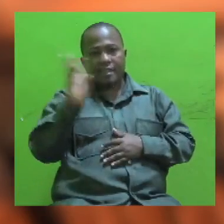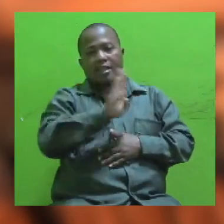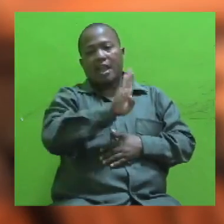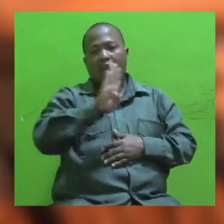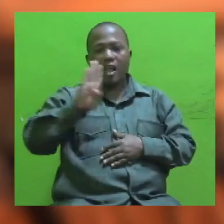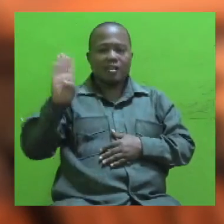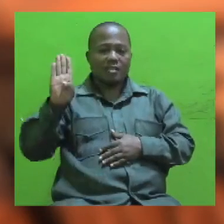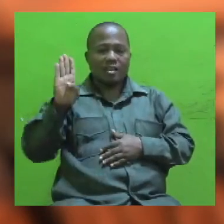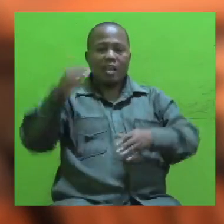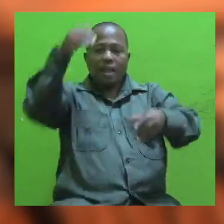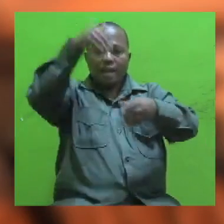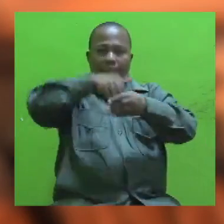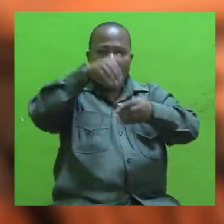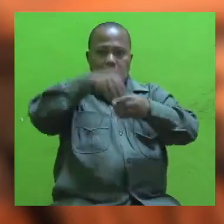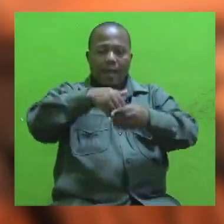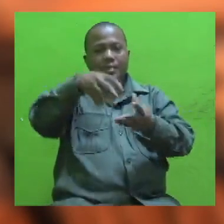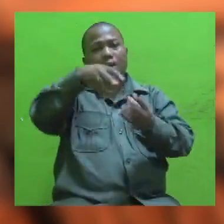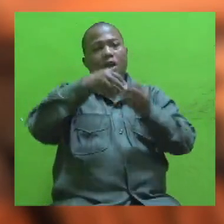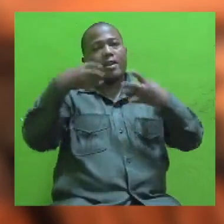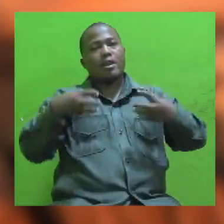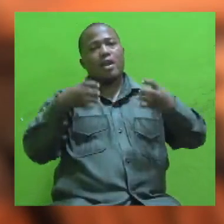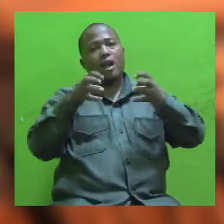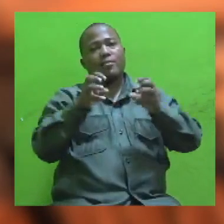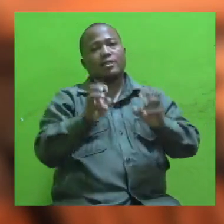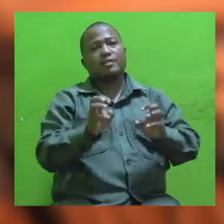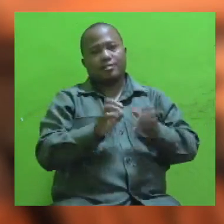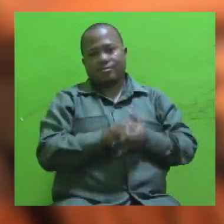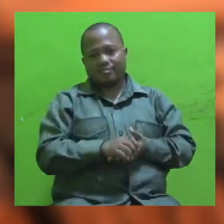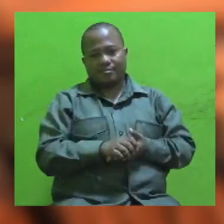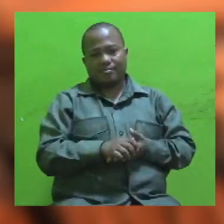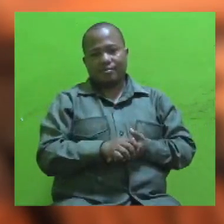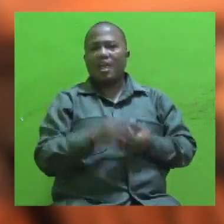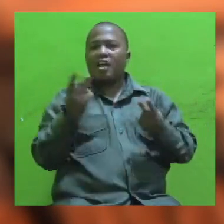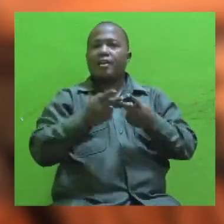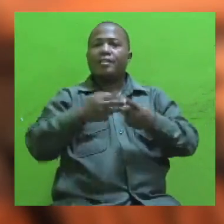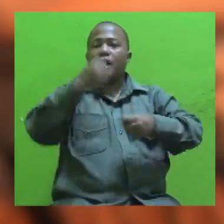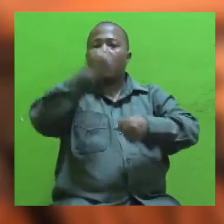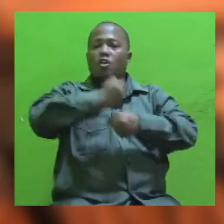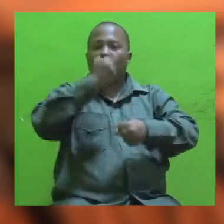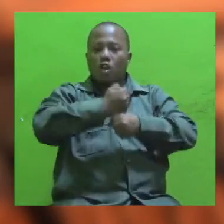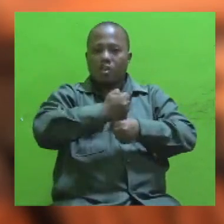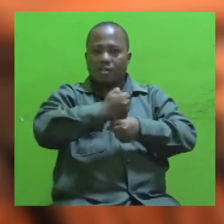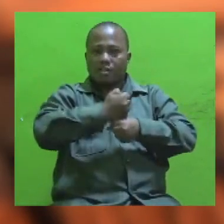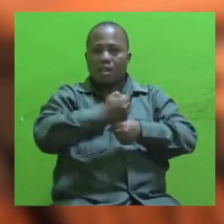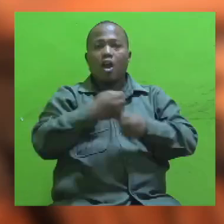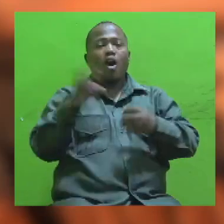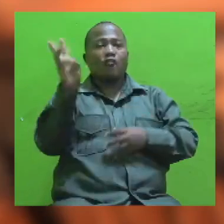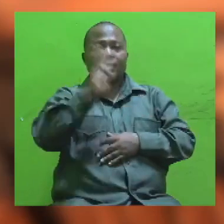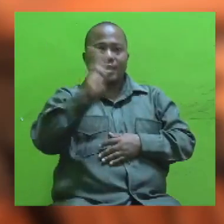how member is, how the committee is. But also you are going to define the roles of district